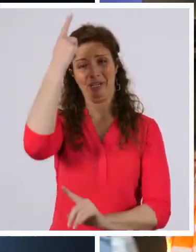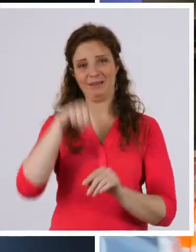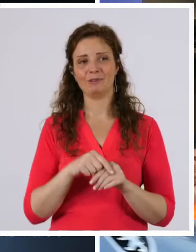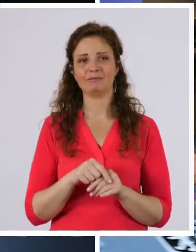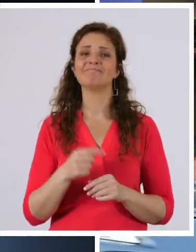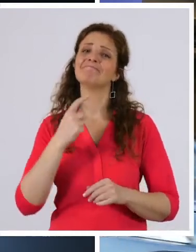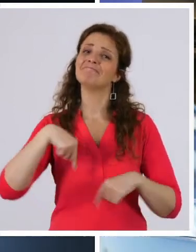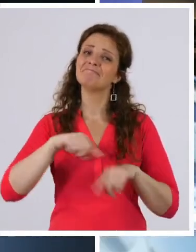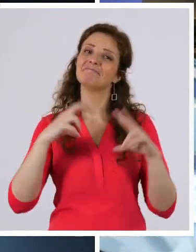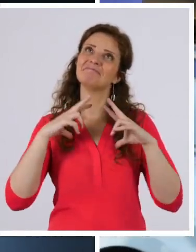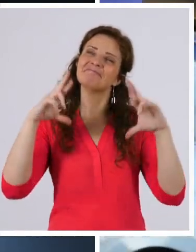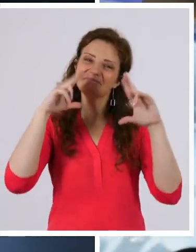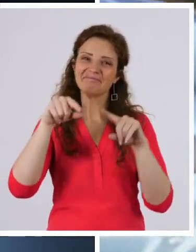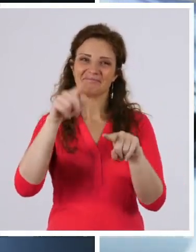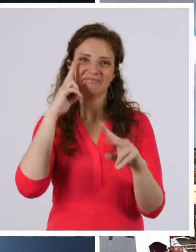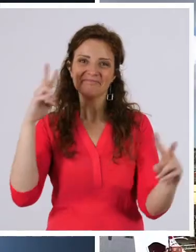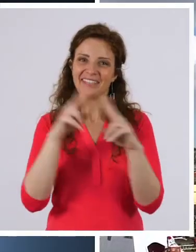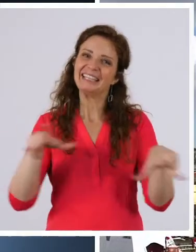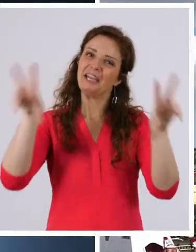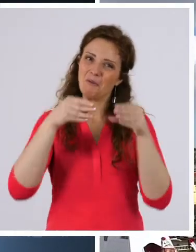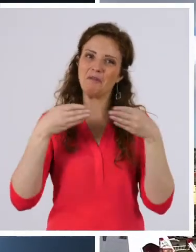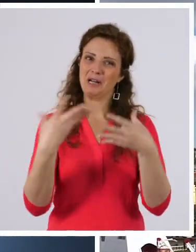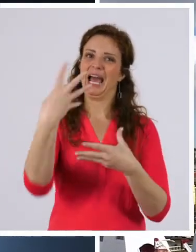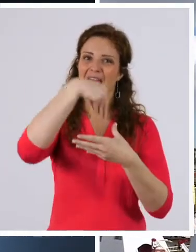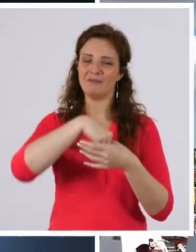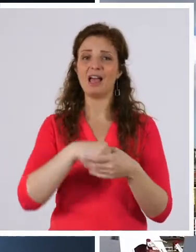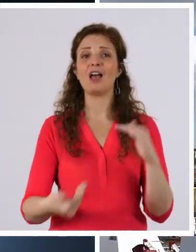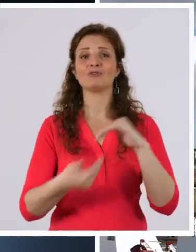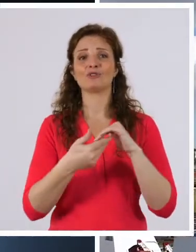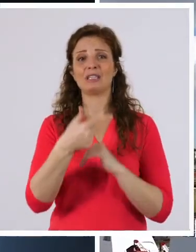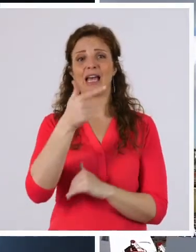Hoping to see you on board soon, Tirrenia Compagnia Italiana di